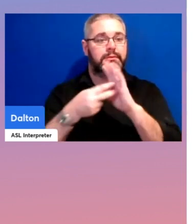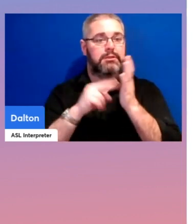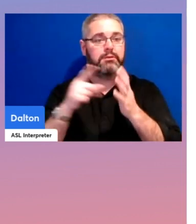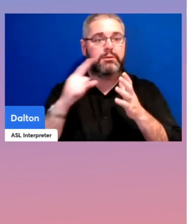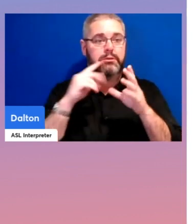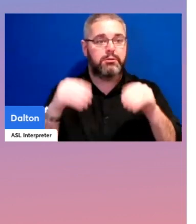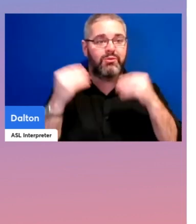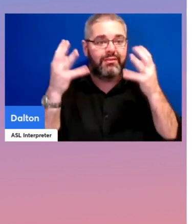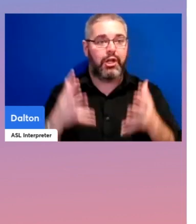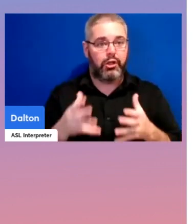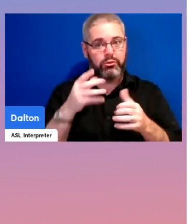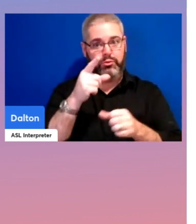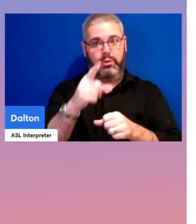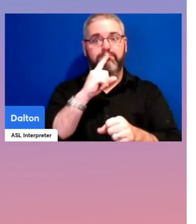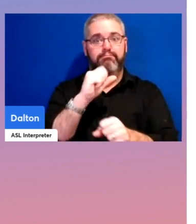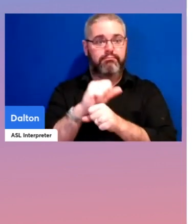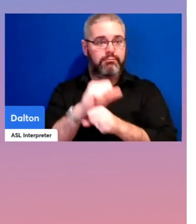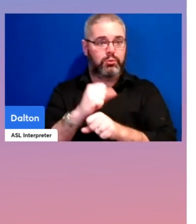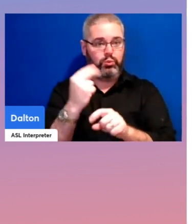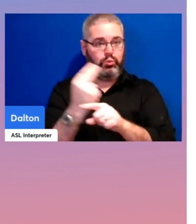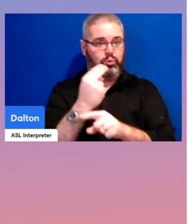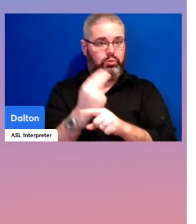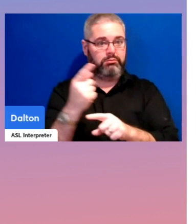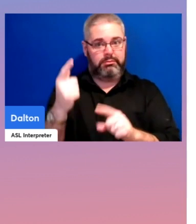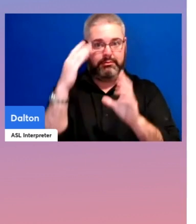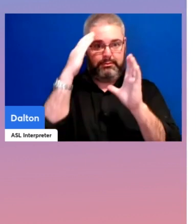you're using actually behaving as you expect?